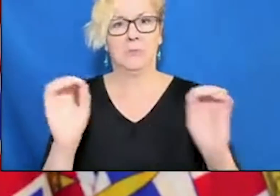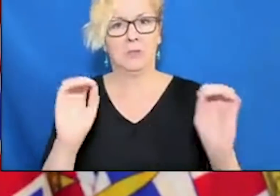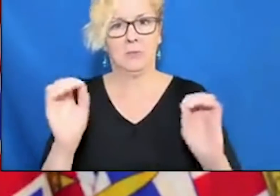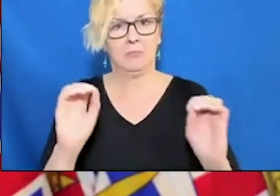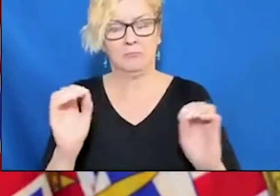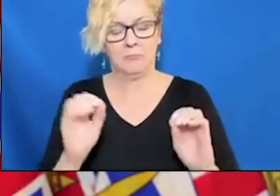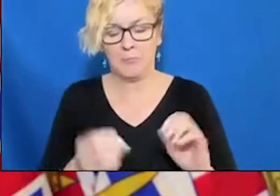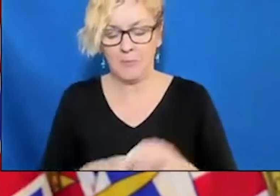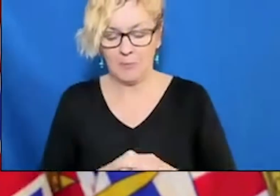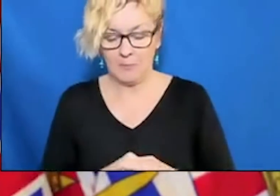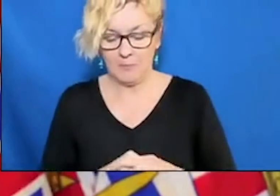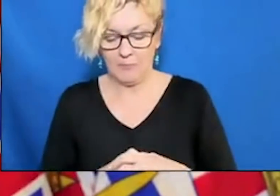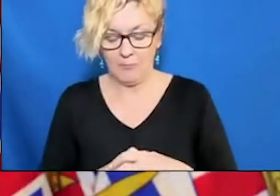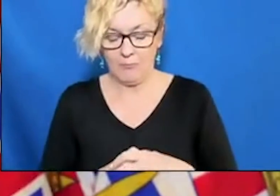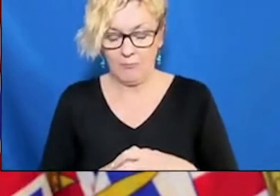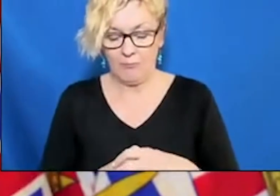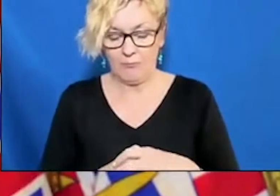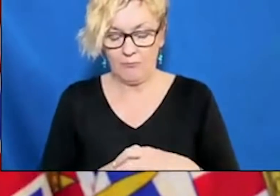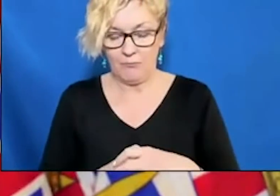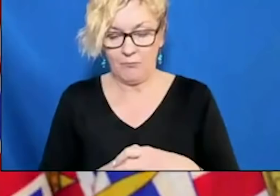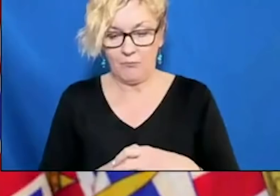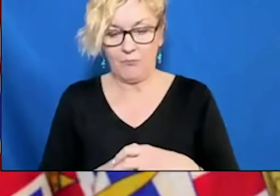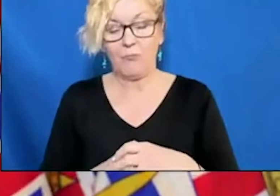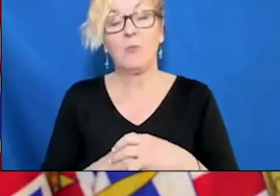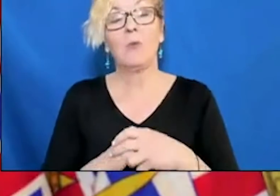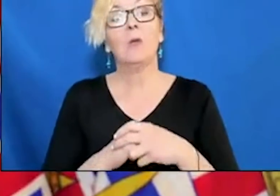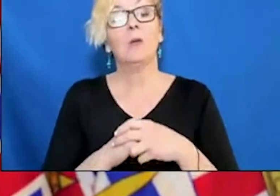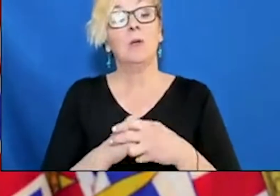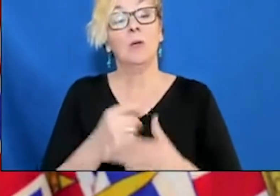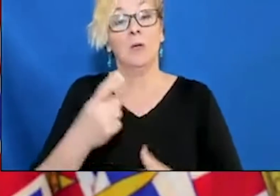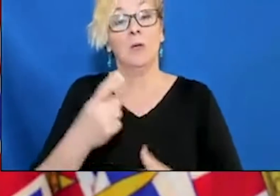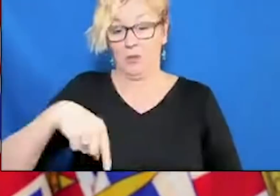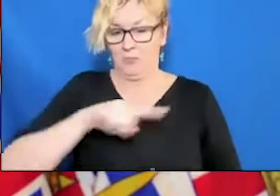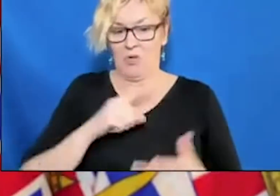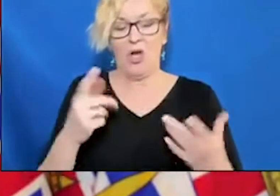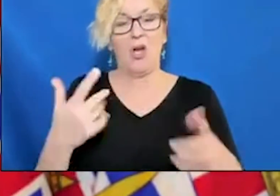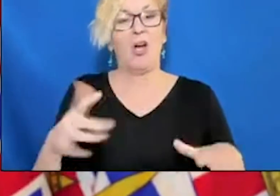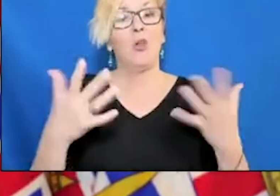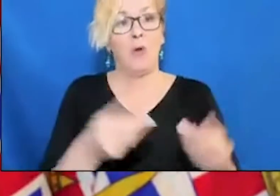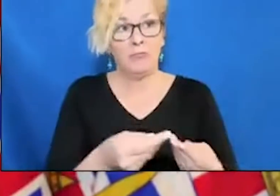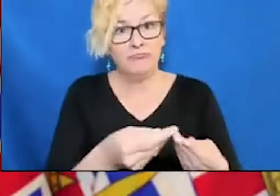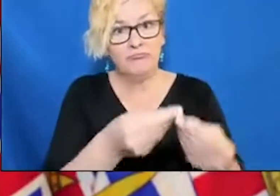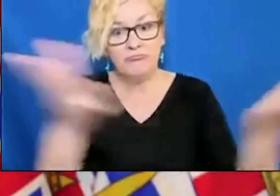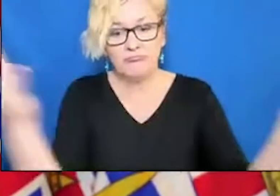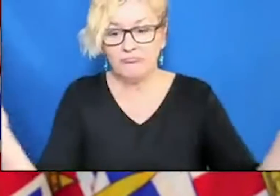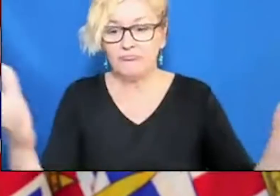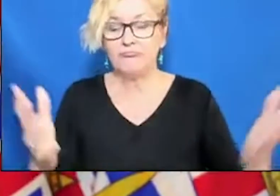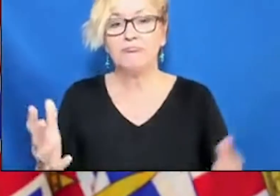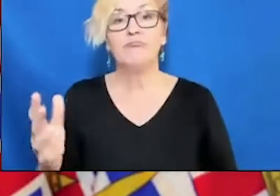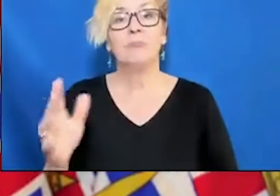immunization programs on several different fronts, and we've delivered over